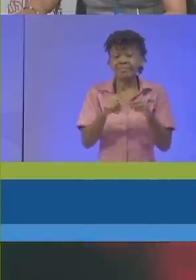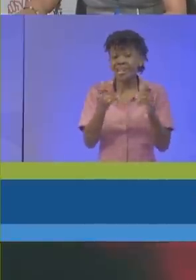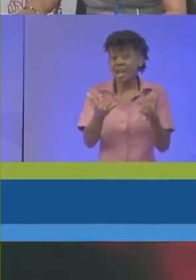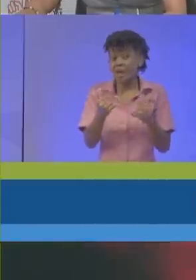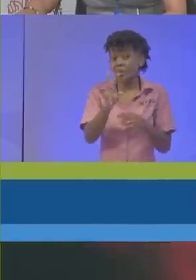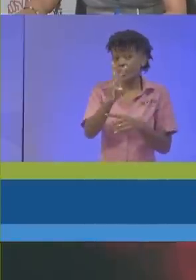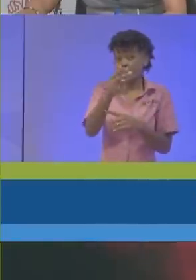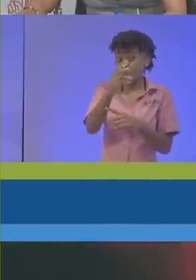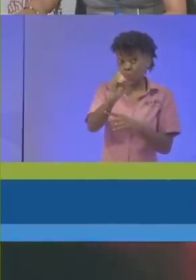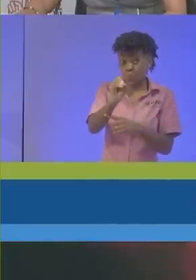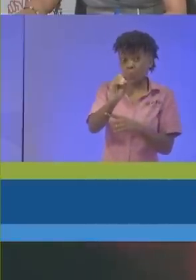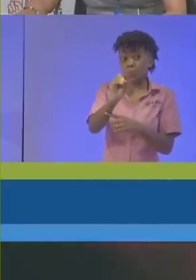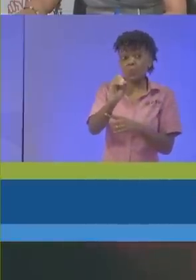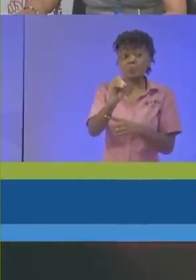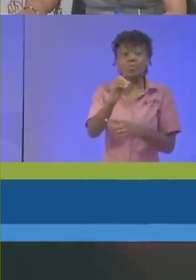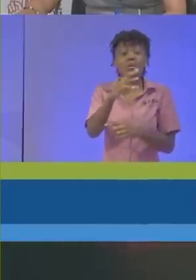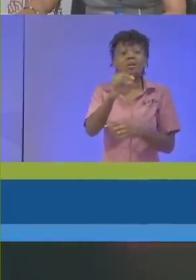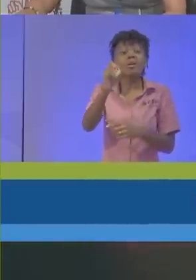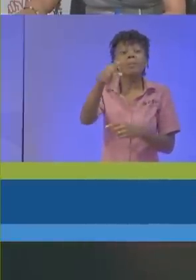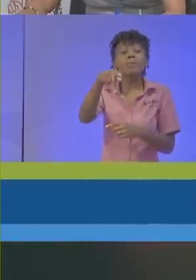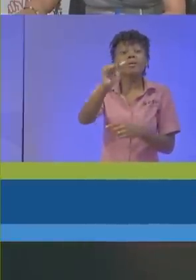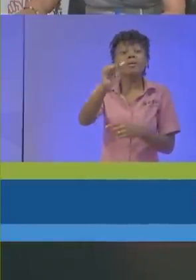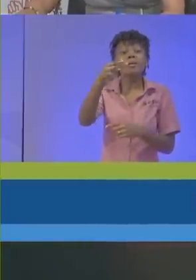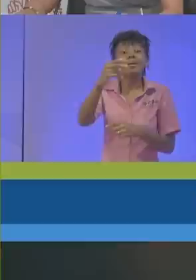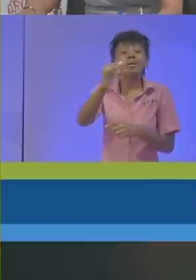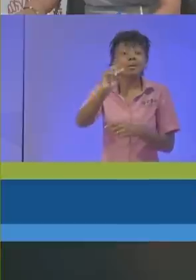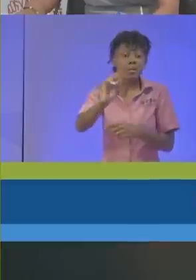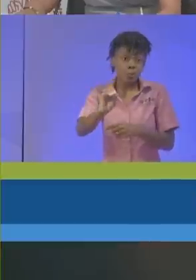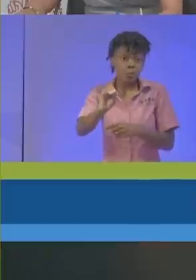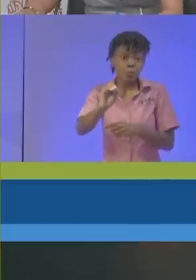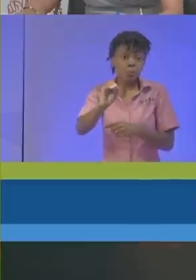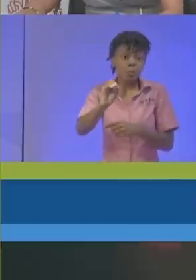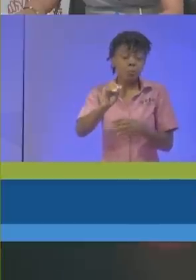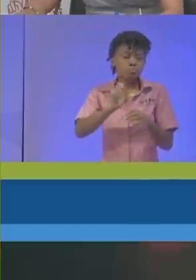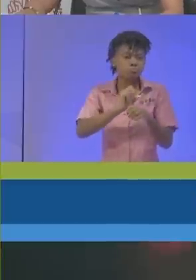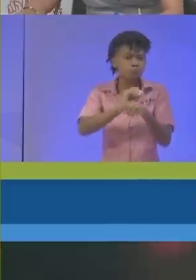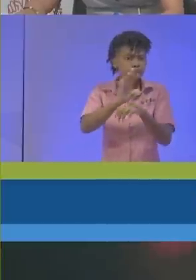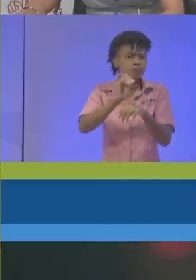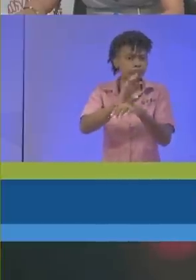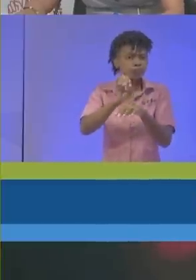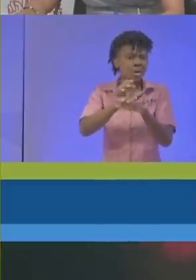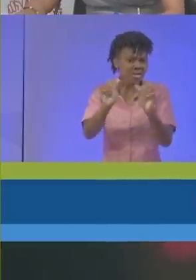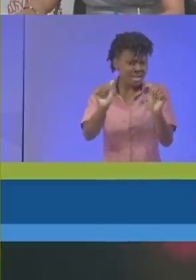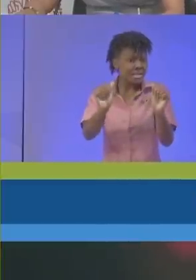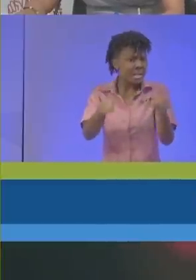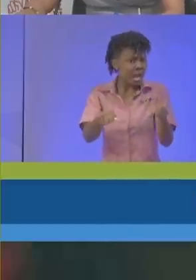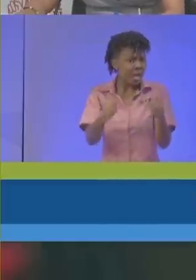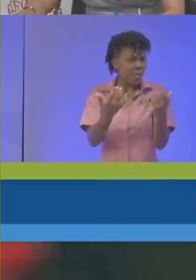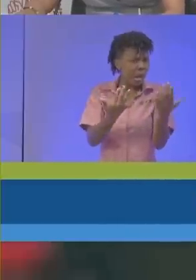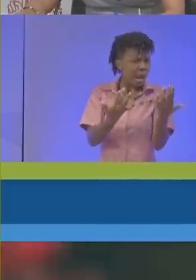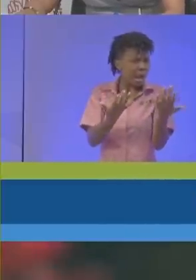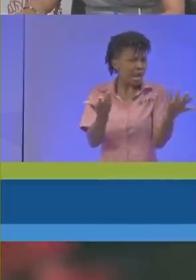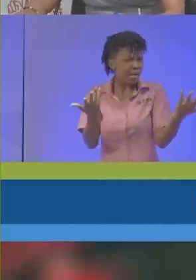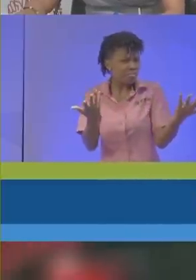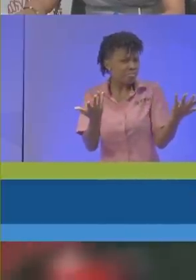has advised that the vaccines can be given at an earlier age, and this was done in light of outbreaks that was happening